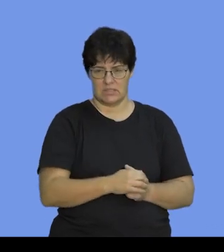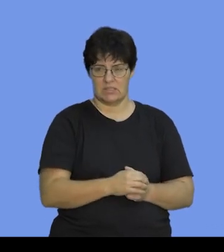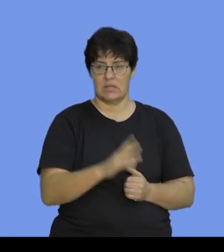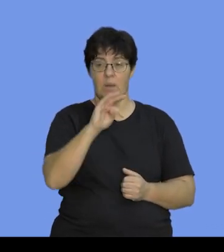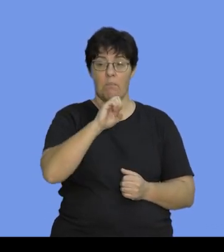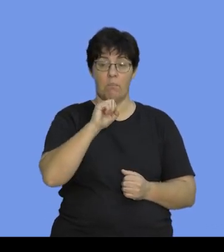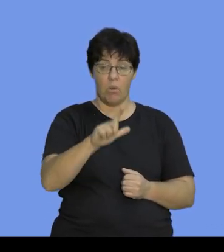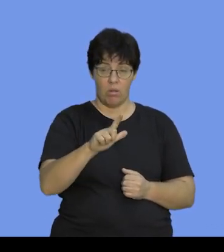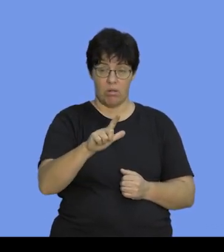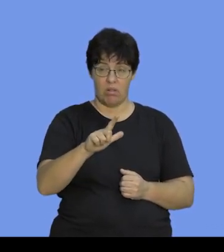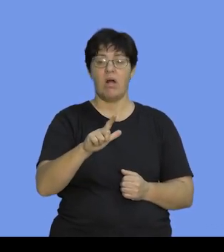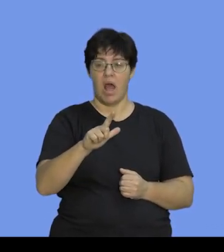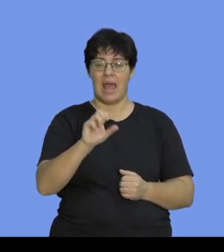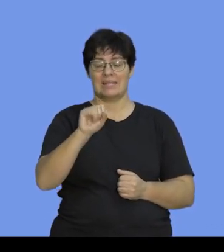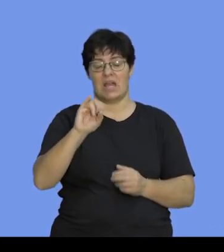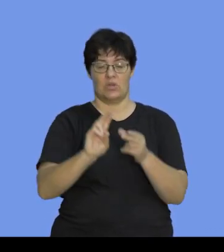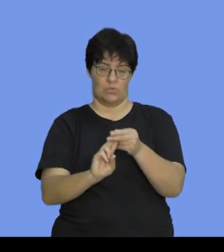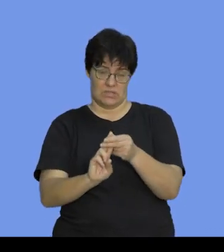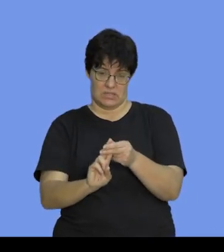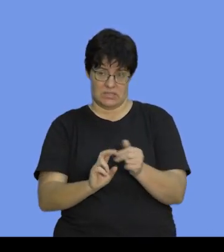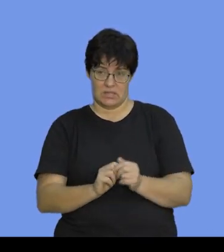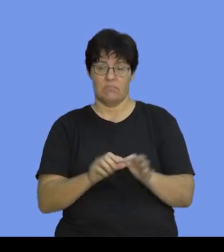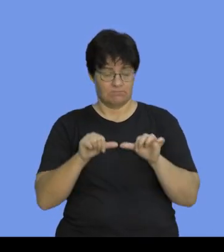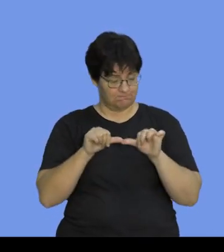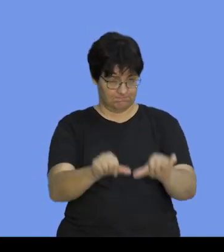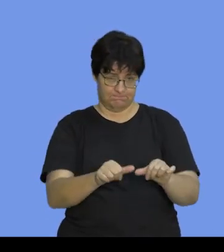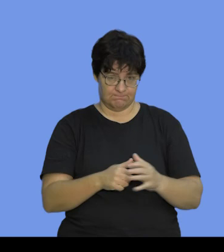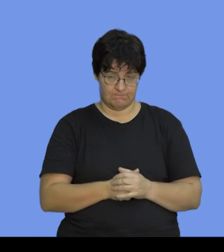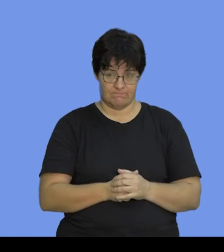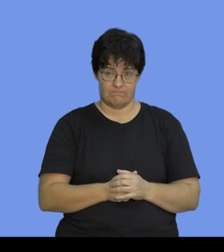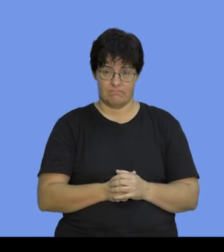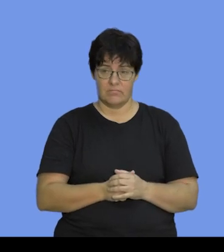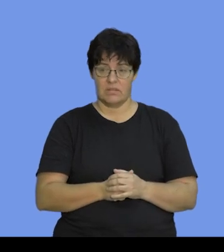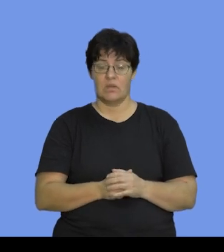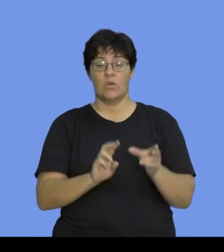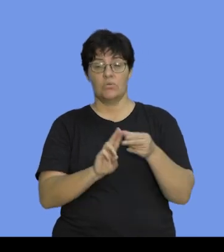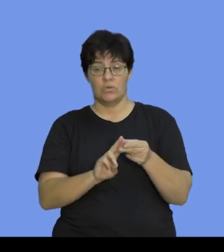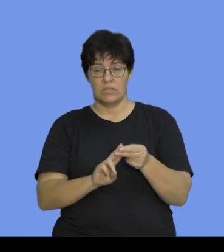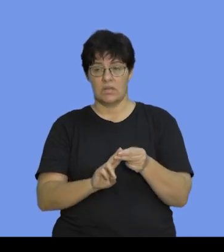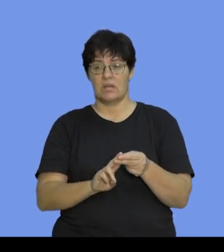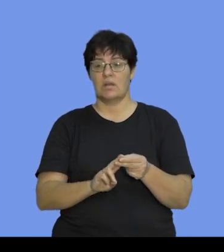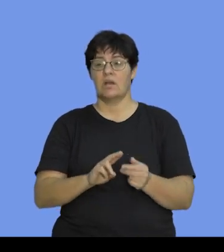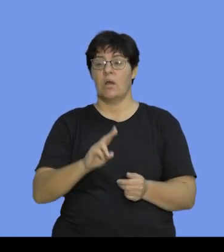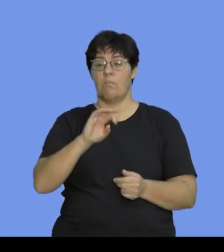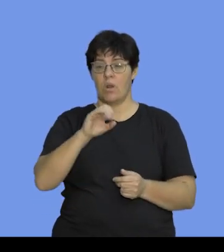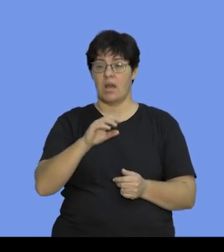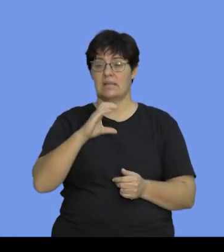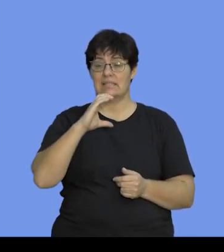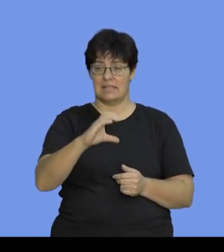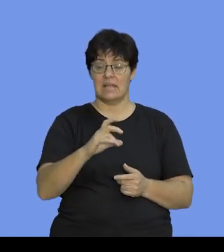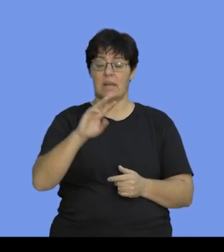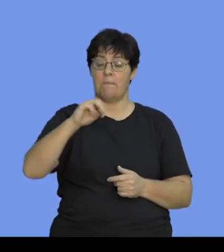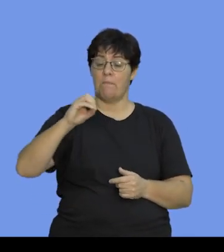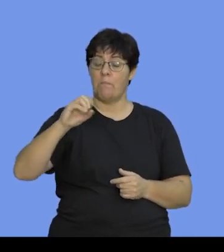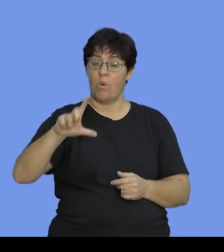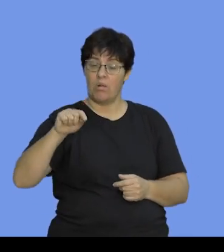are we saying? The mole is the SI unit of quantity of matter. We continue to maintain that, okay? And also the unit of molar concentration